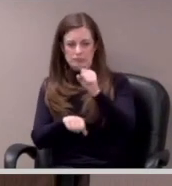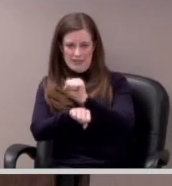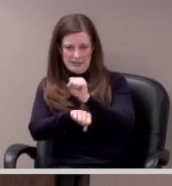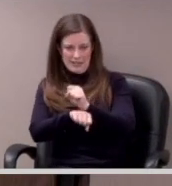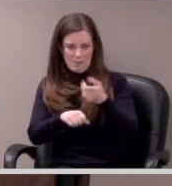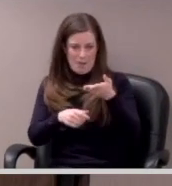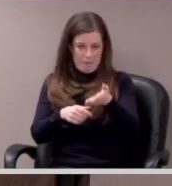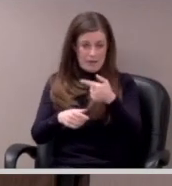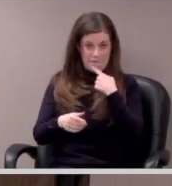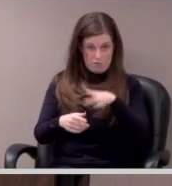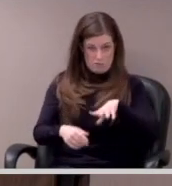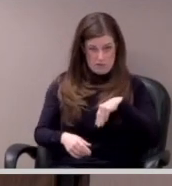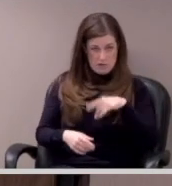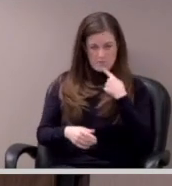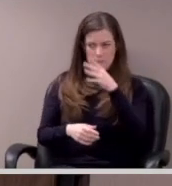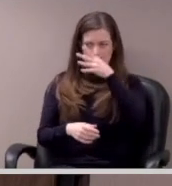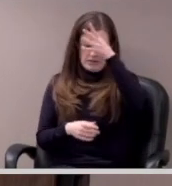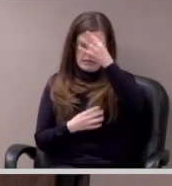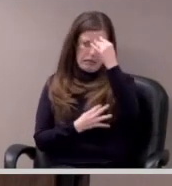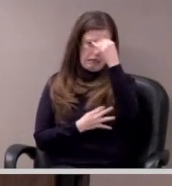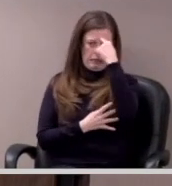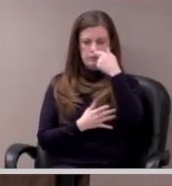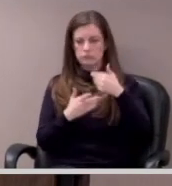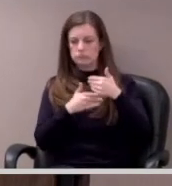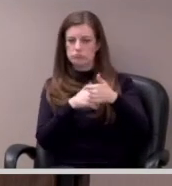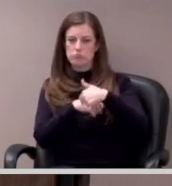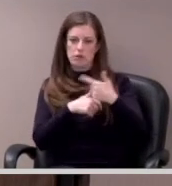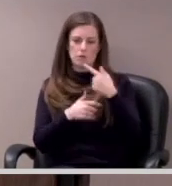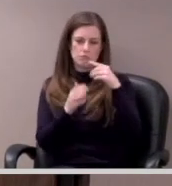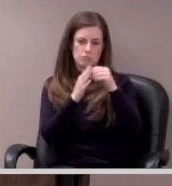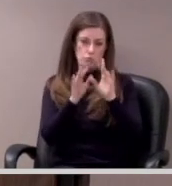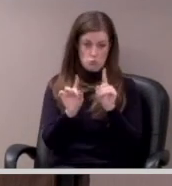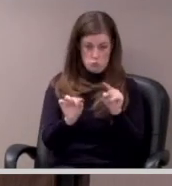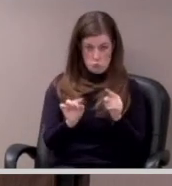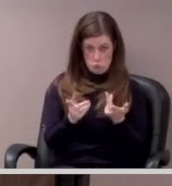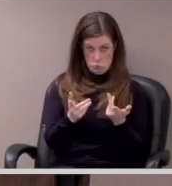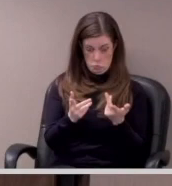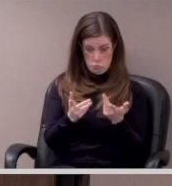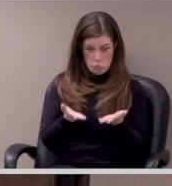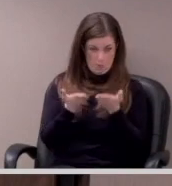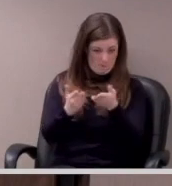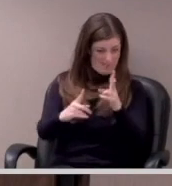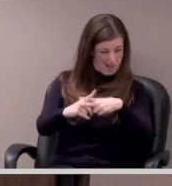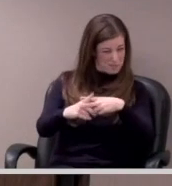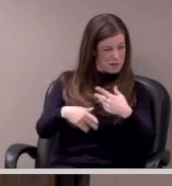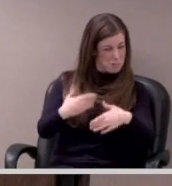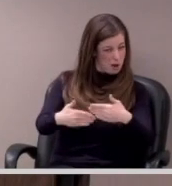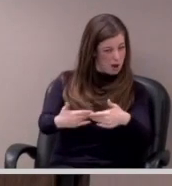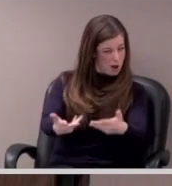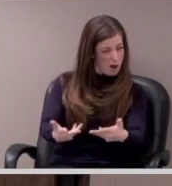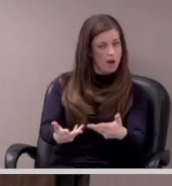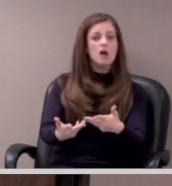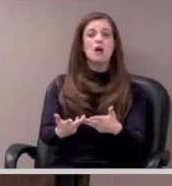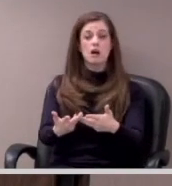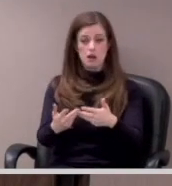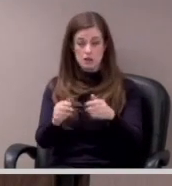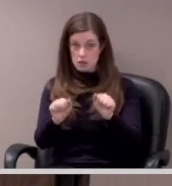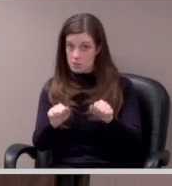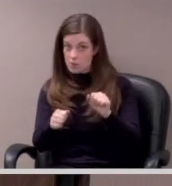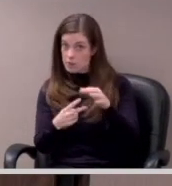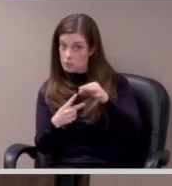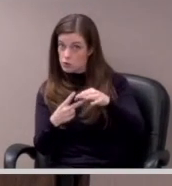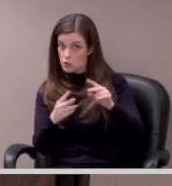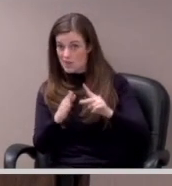accepted, parents are thinking that the next time that their students go to put that application process in, they're going to be able to choose that